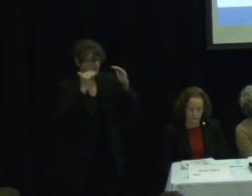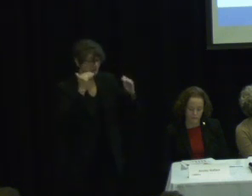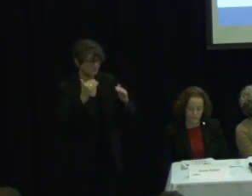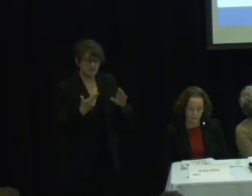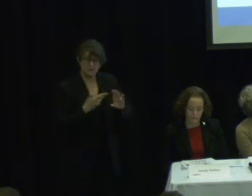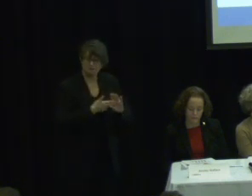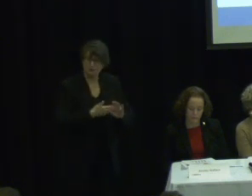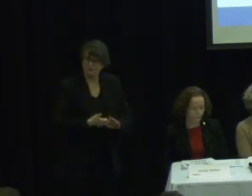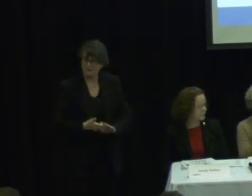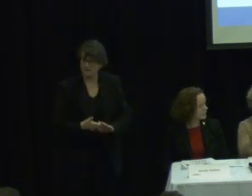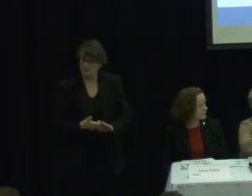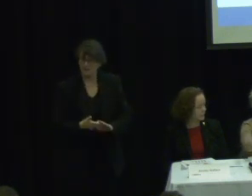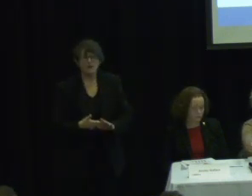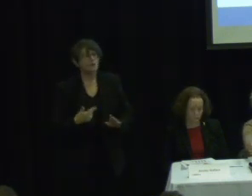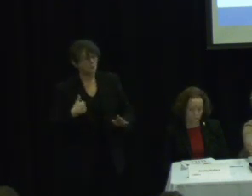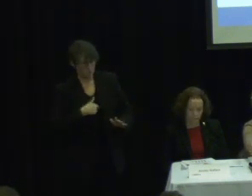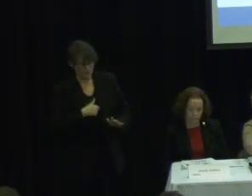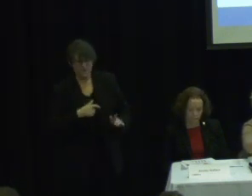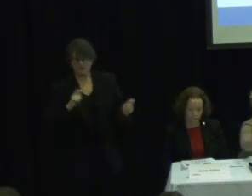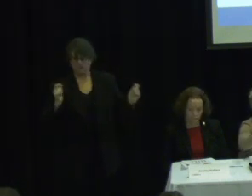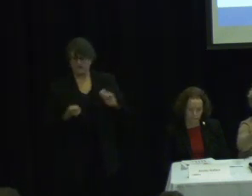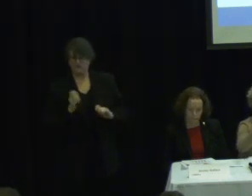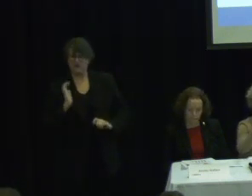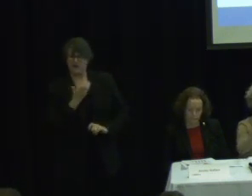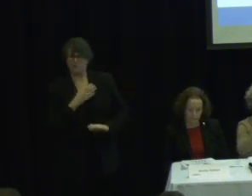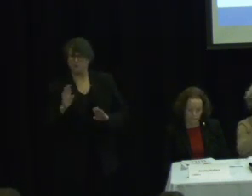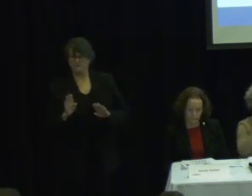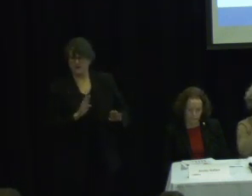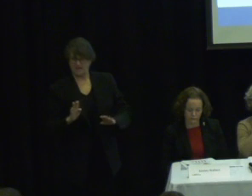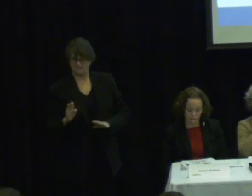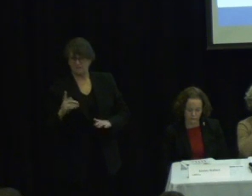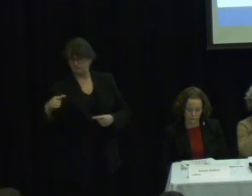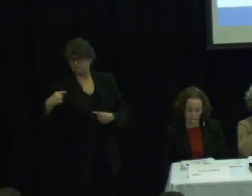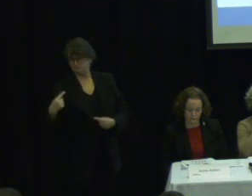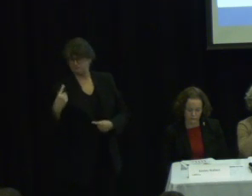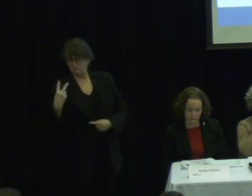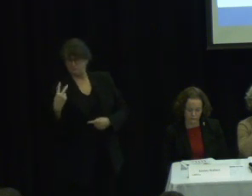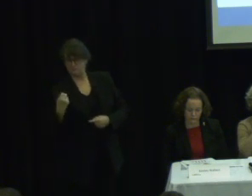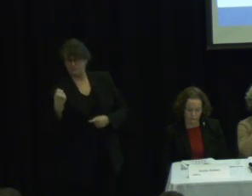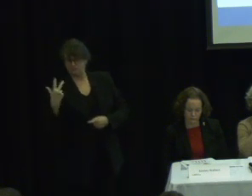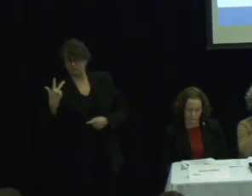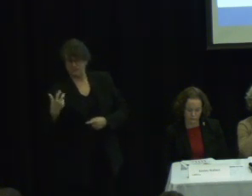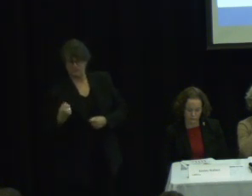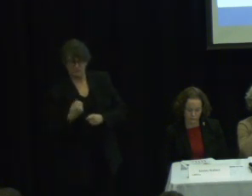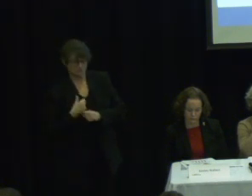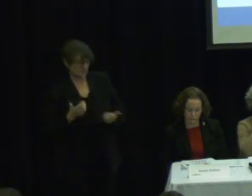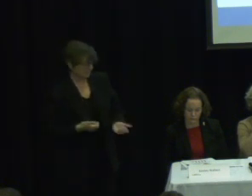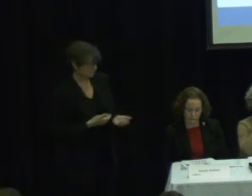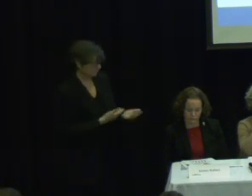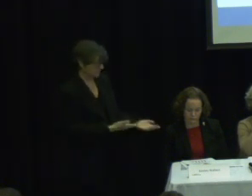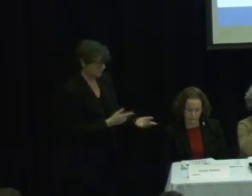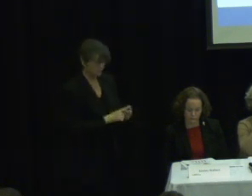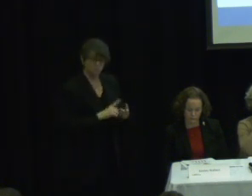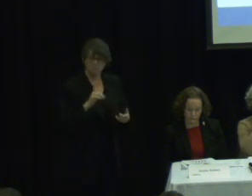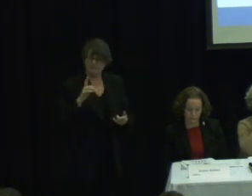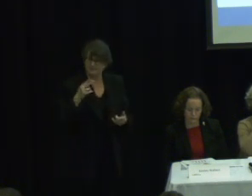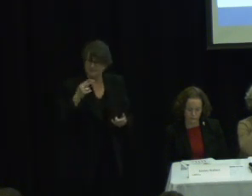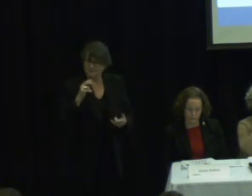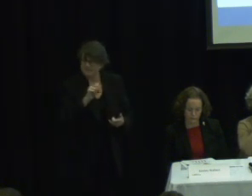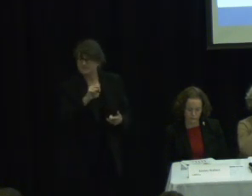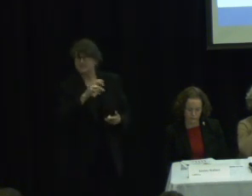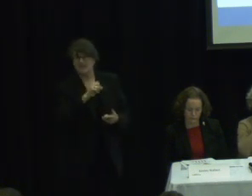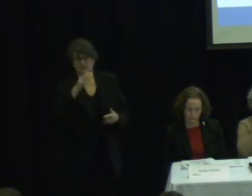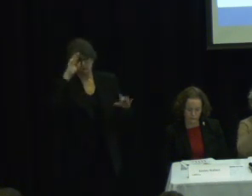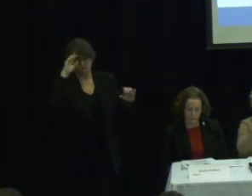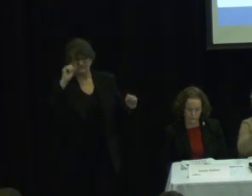on track. There's been a behavioral change in the last 2 years that I've been putting in front of most groups, the deans, president's cabinet, that we need to make